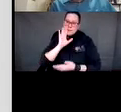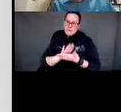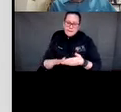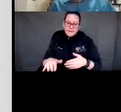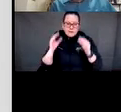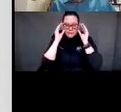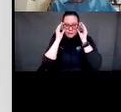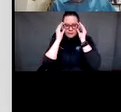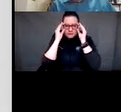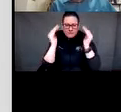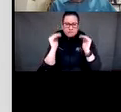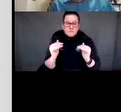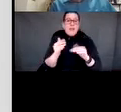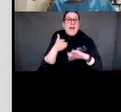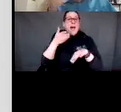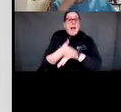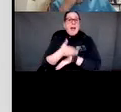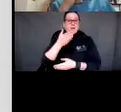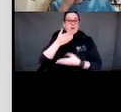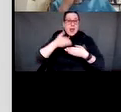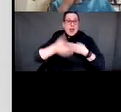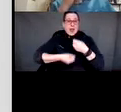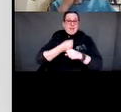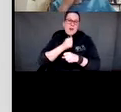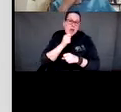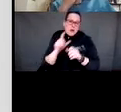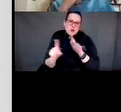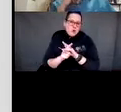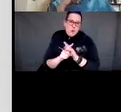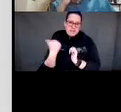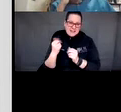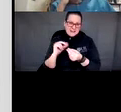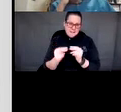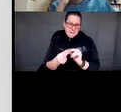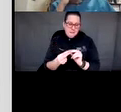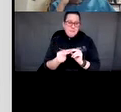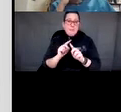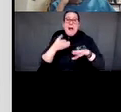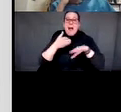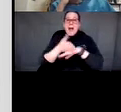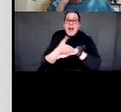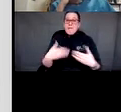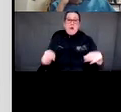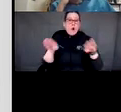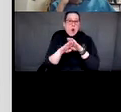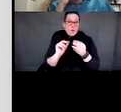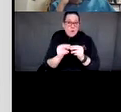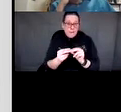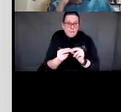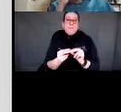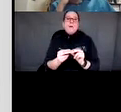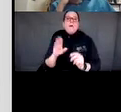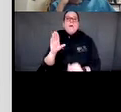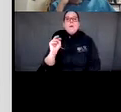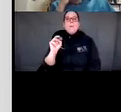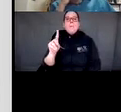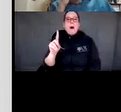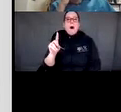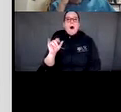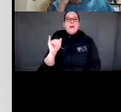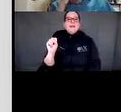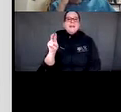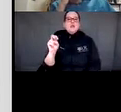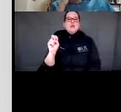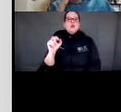right after we ended the year, it doesn't show up in our financial results, but right after we ended the year, we did do a bond issuance. It